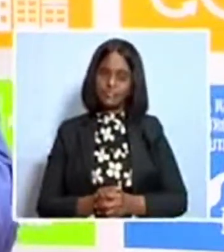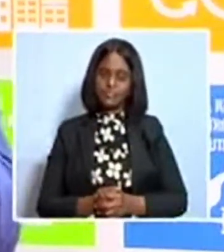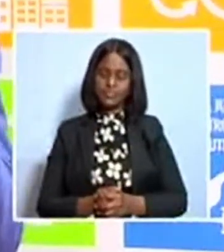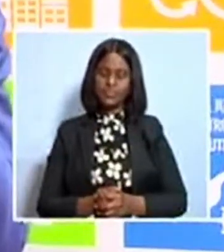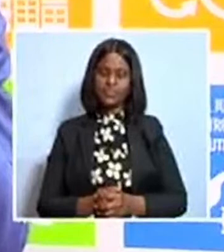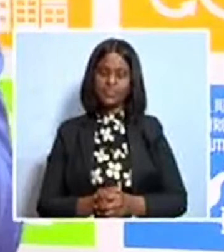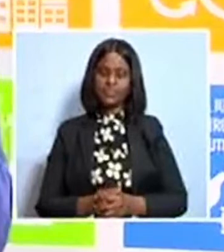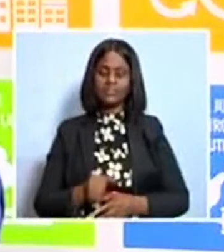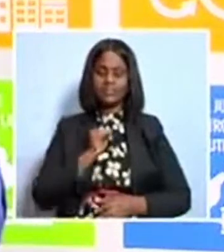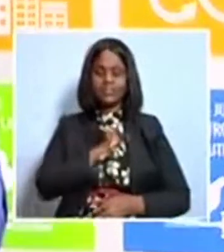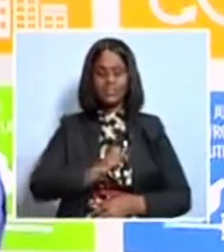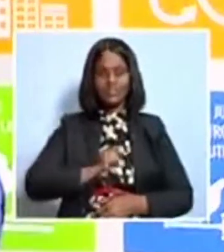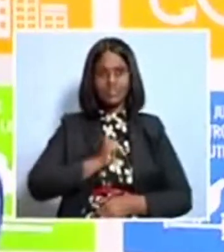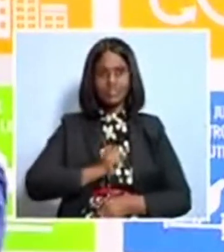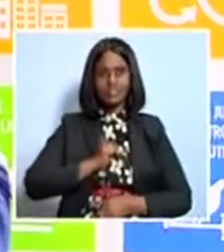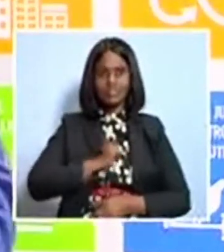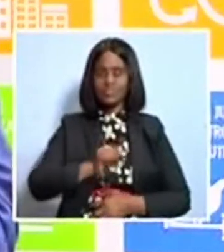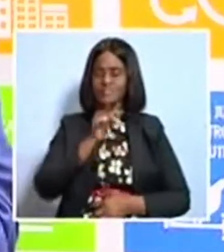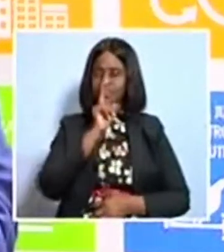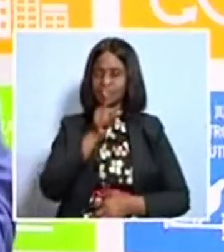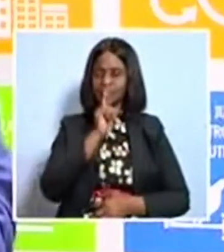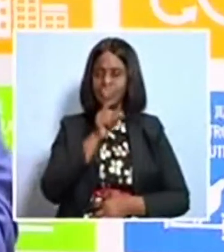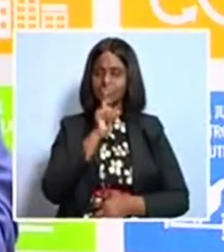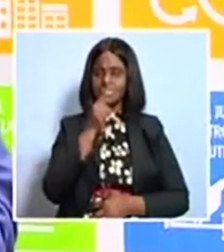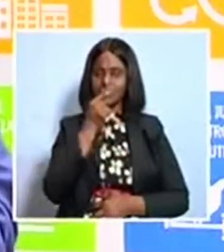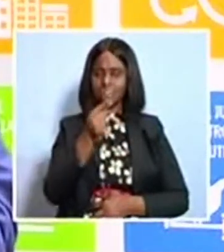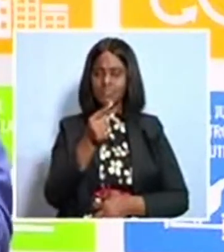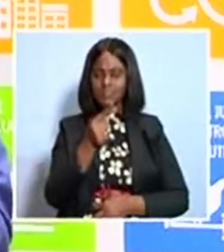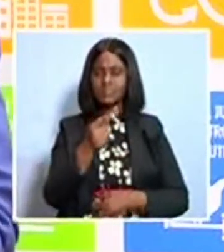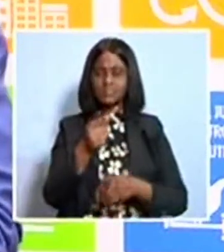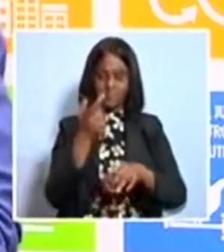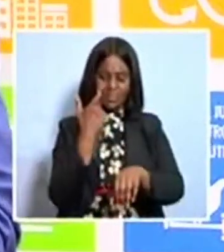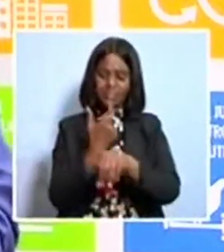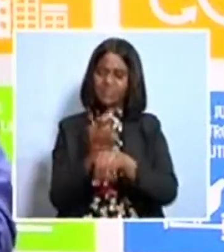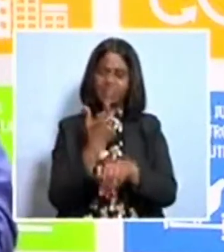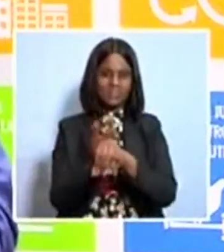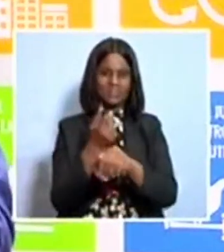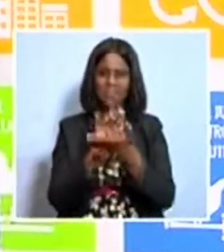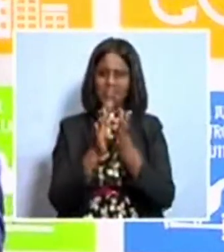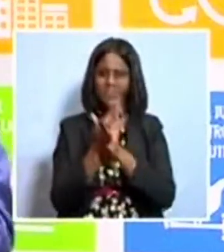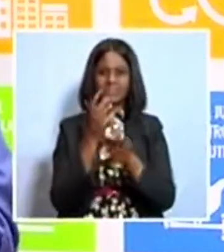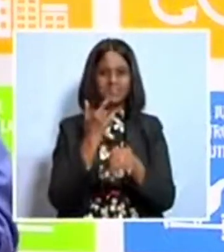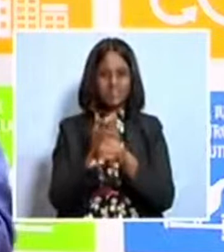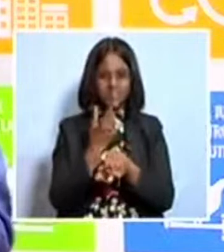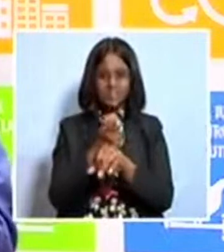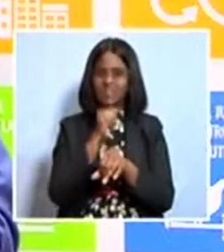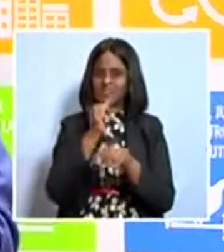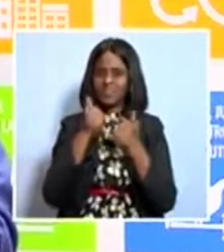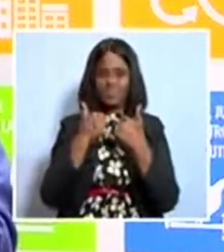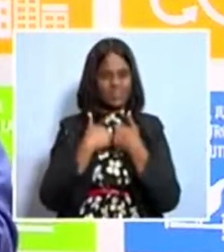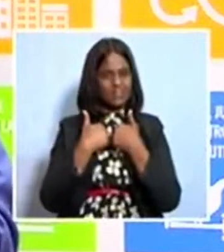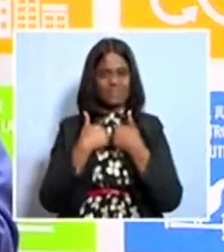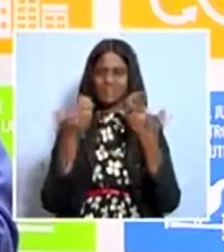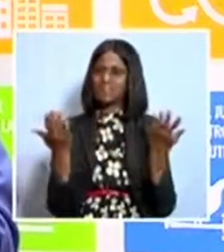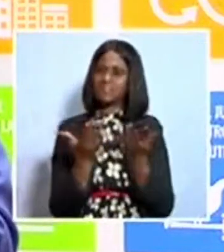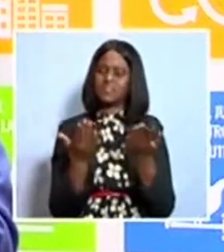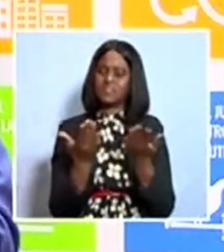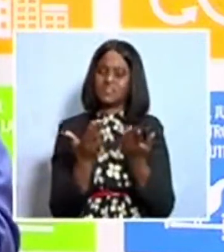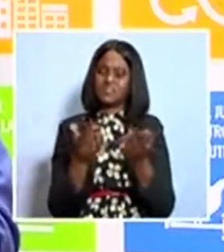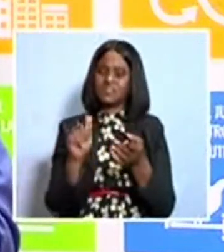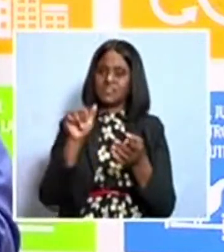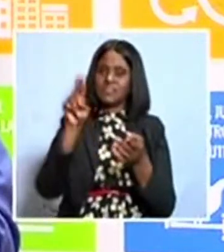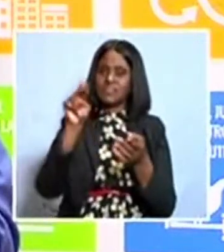So sorry to say, really, for sure, it is a bit difficult to note the presence of